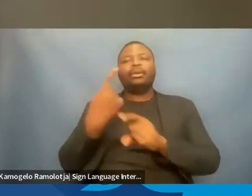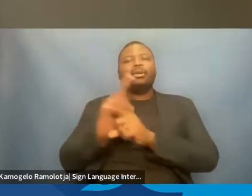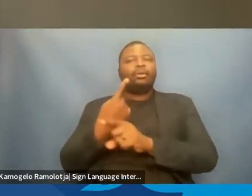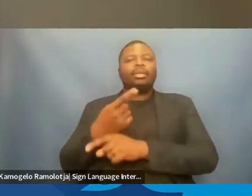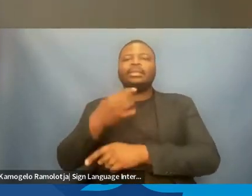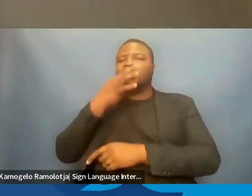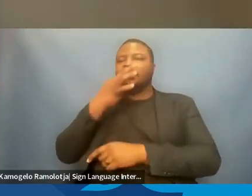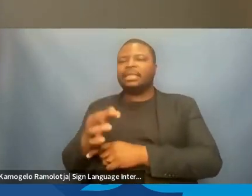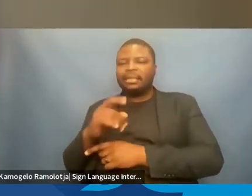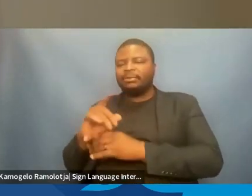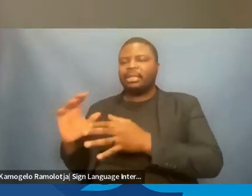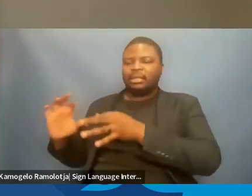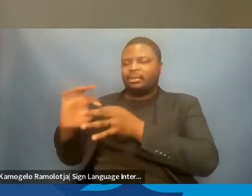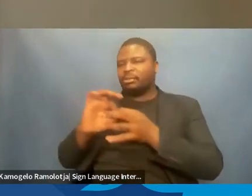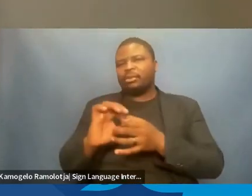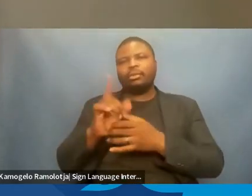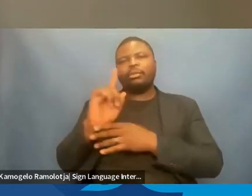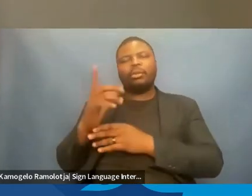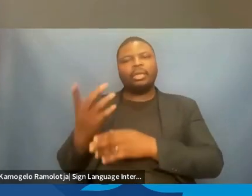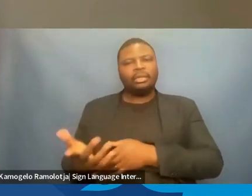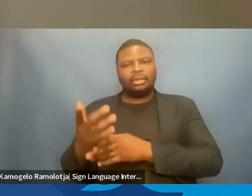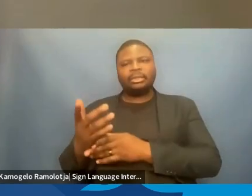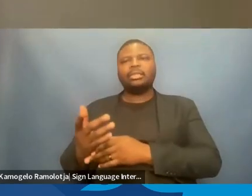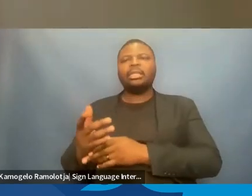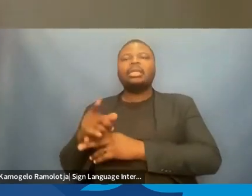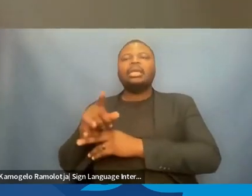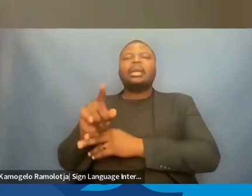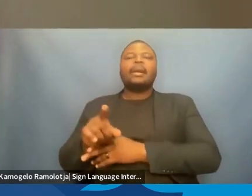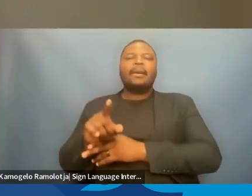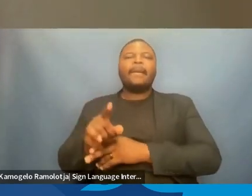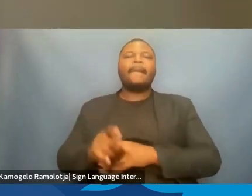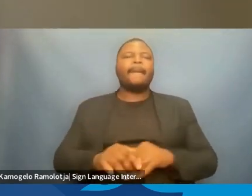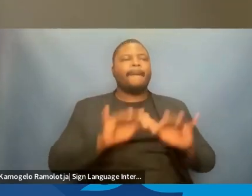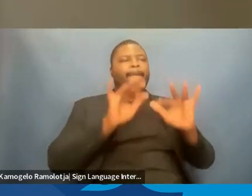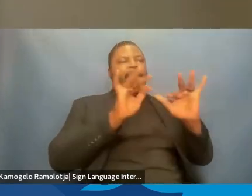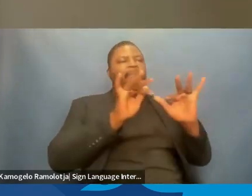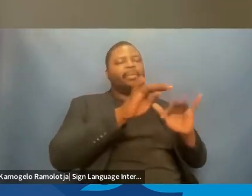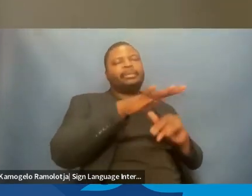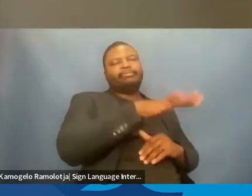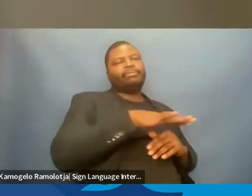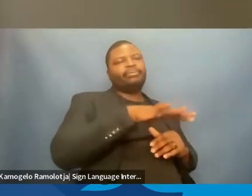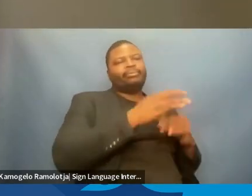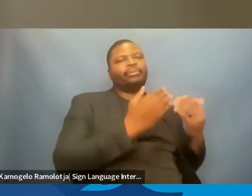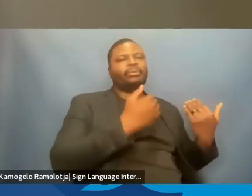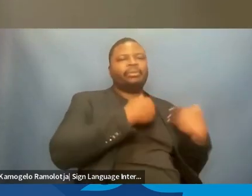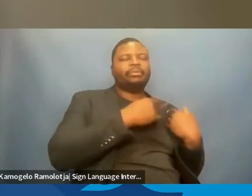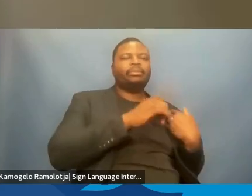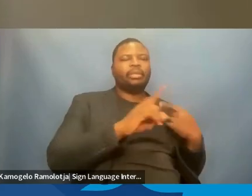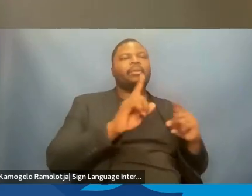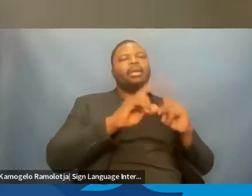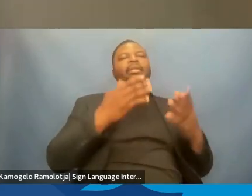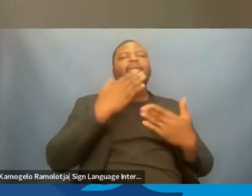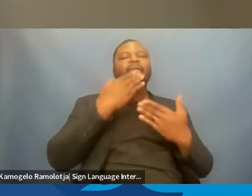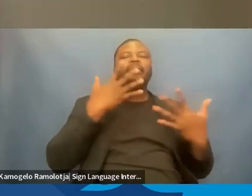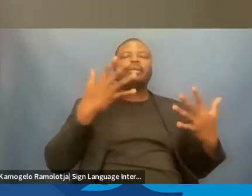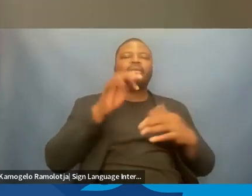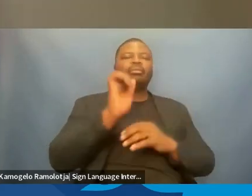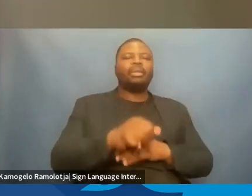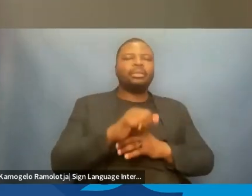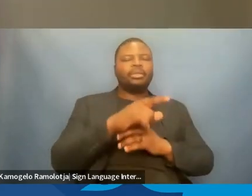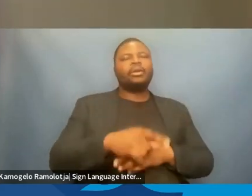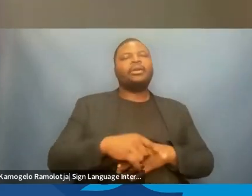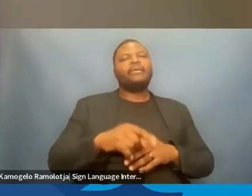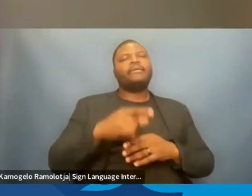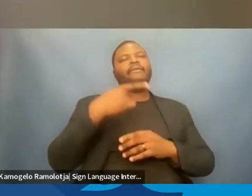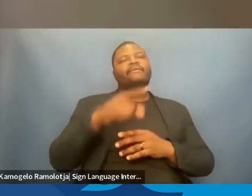related to public health and it's related to public safety. So thank you so much for those valuable inputs. And just noting again, for those